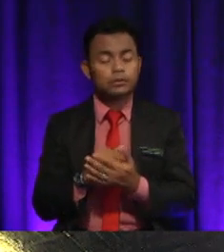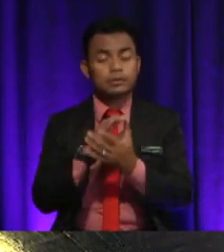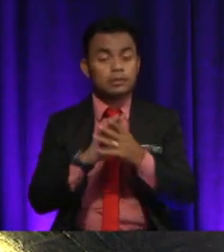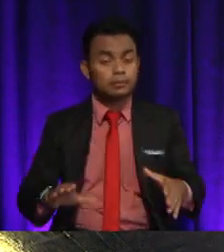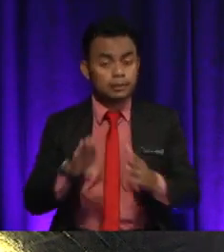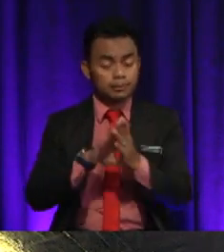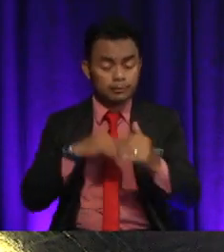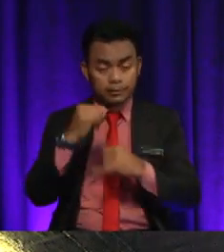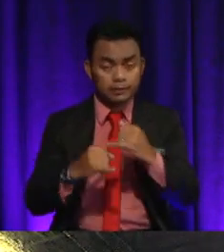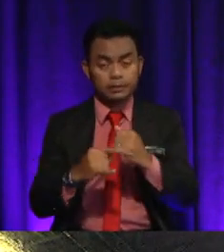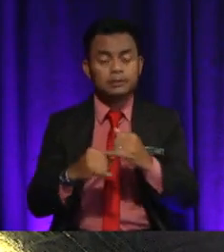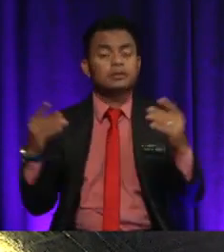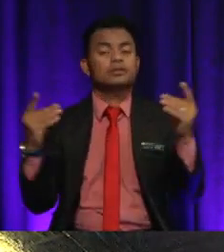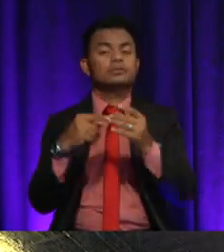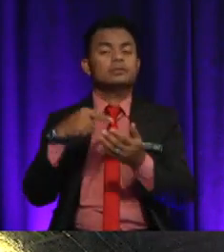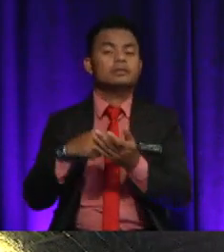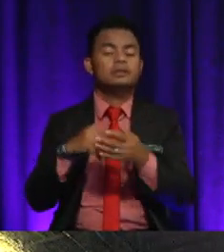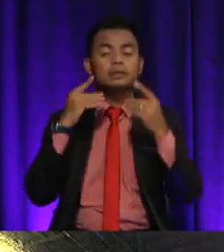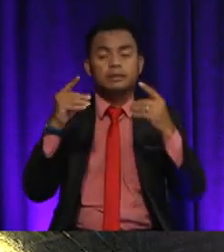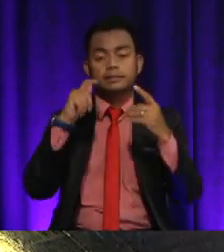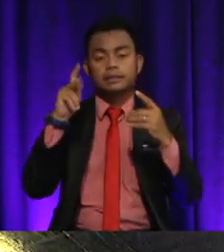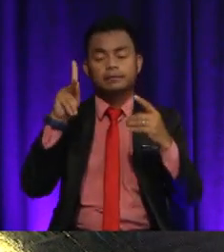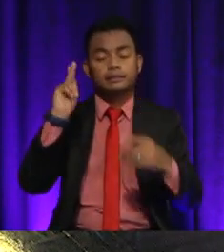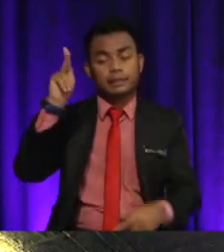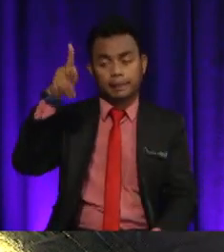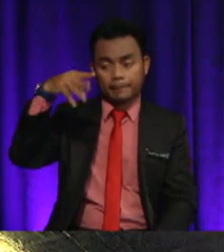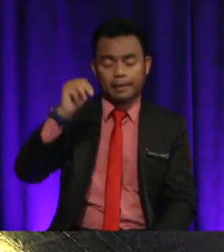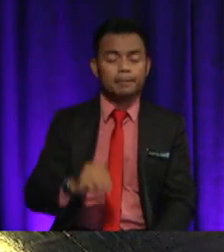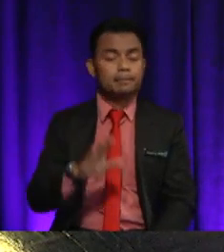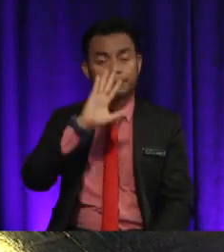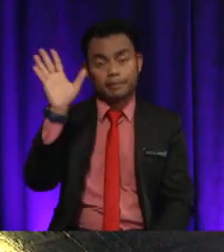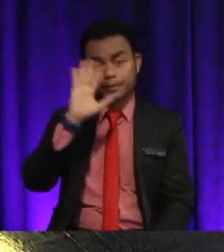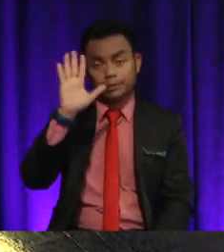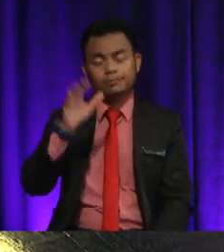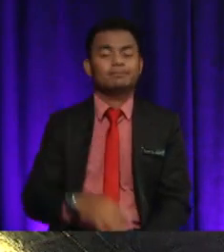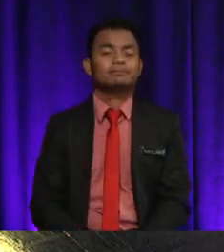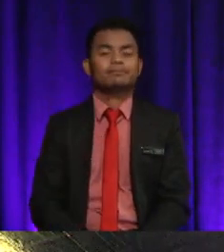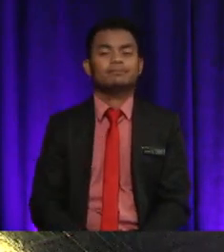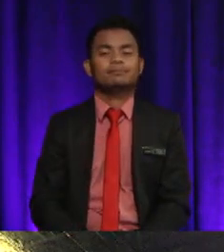With that, we will see you again only on DidikTV KPM. Bye, everyone.